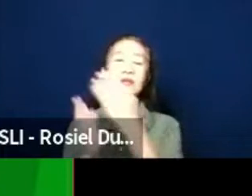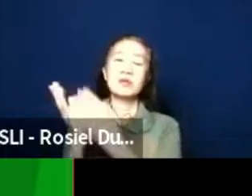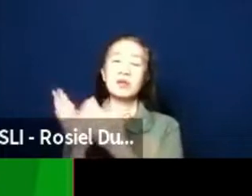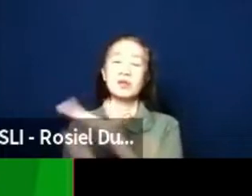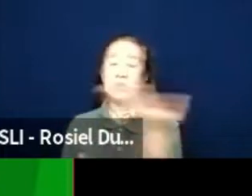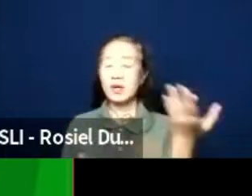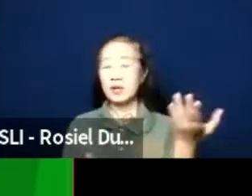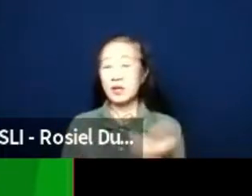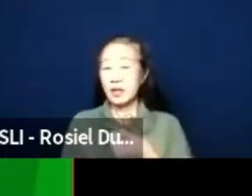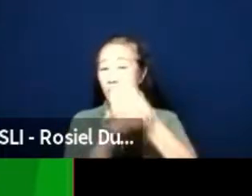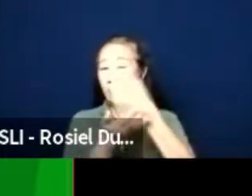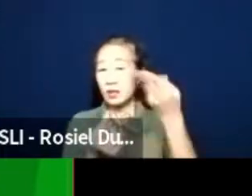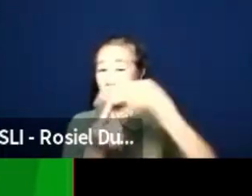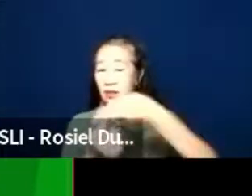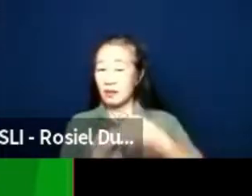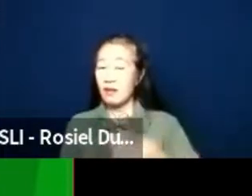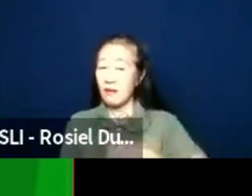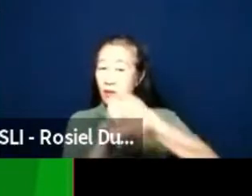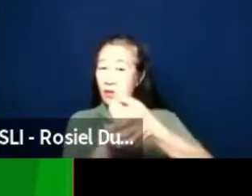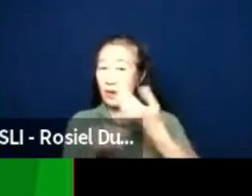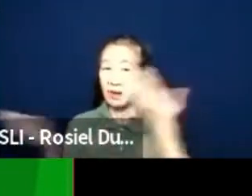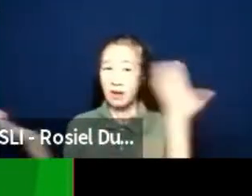Help Arrives.